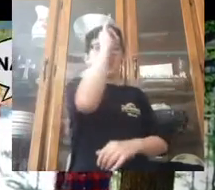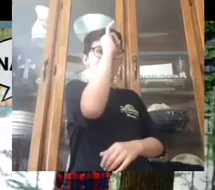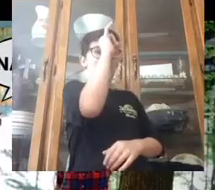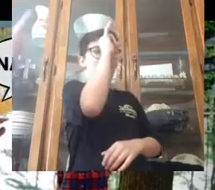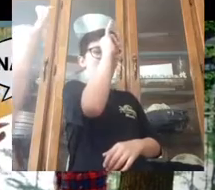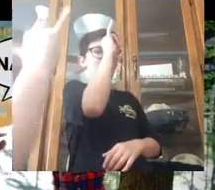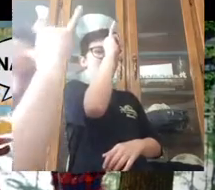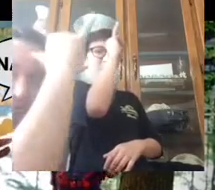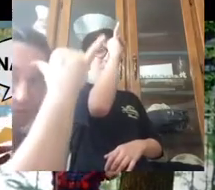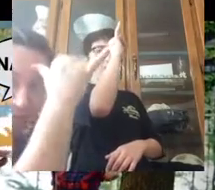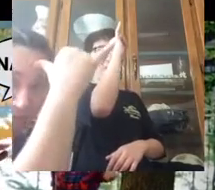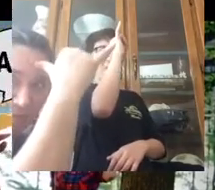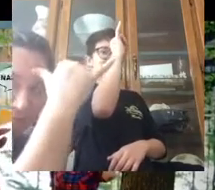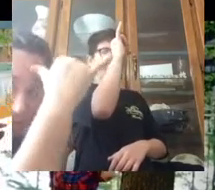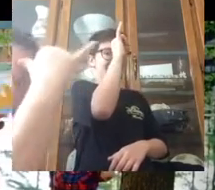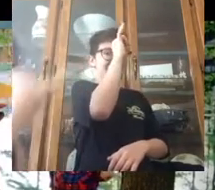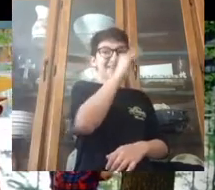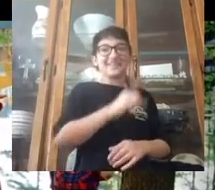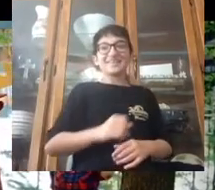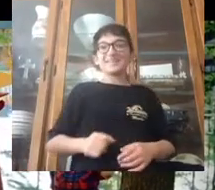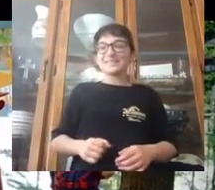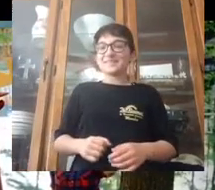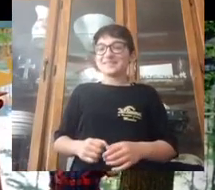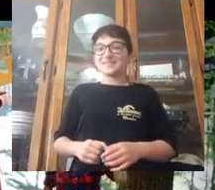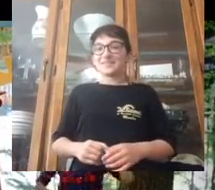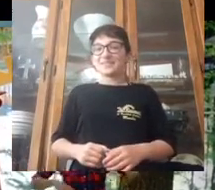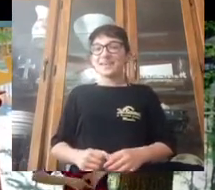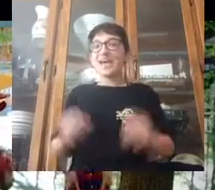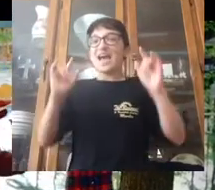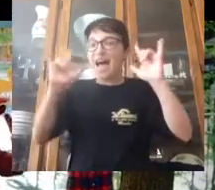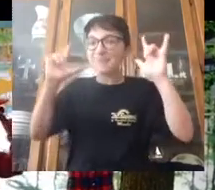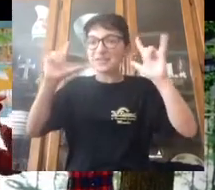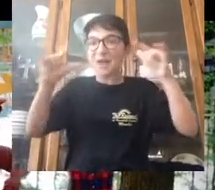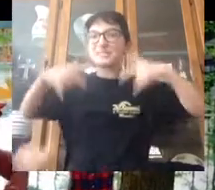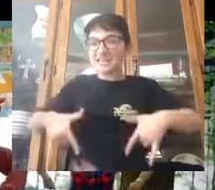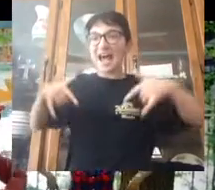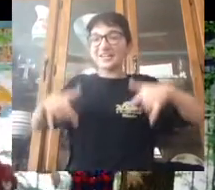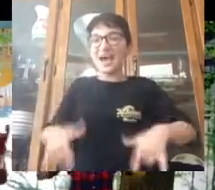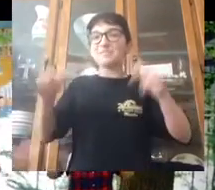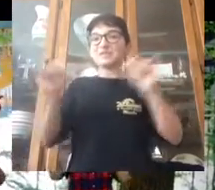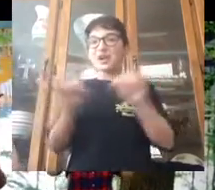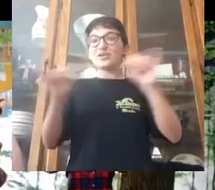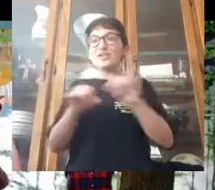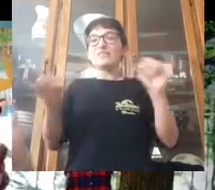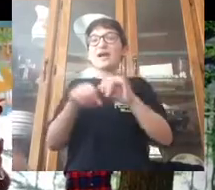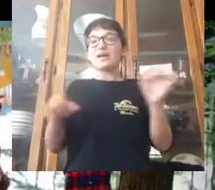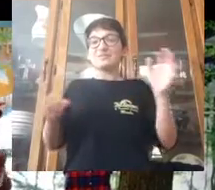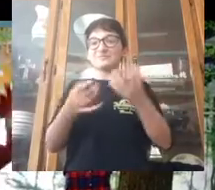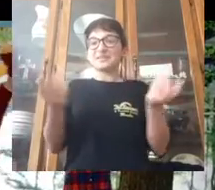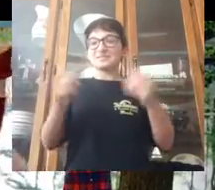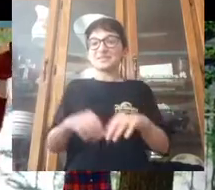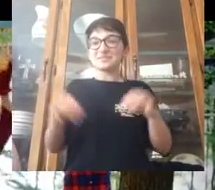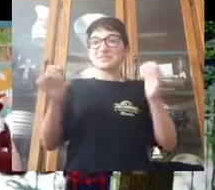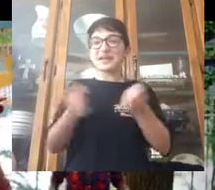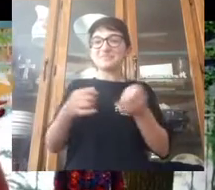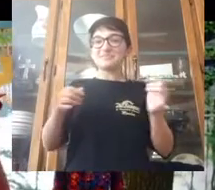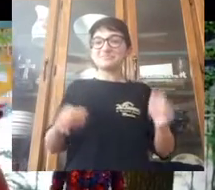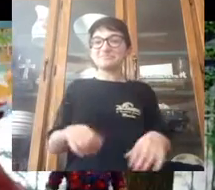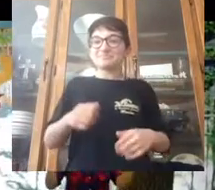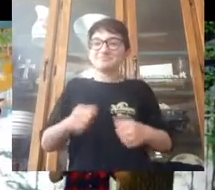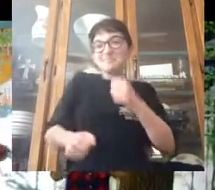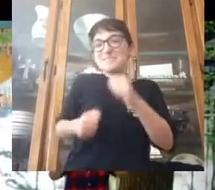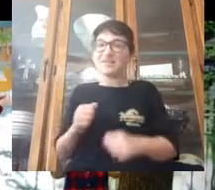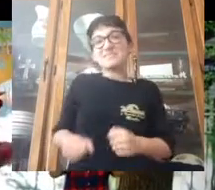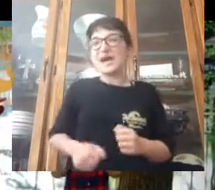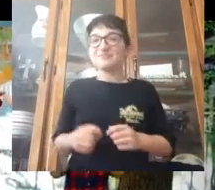moose, normal. Faster, people! Happy llama, sad llama, totally rad llama, super llama,